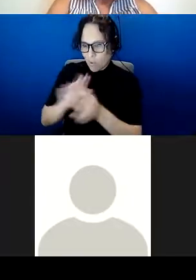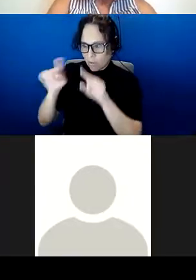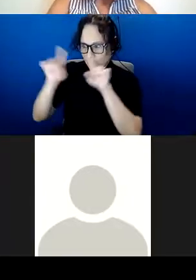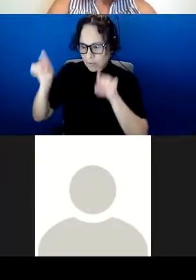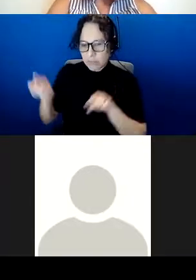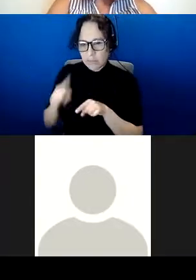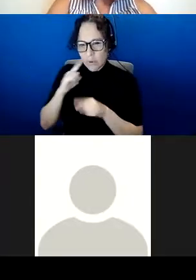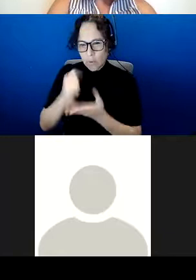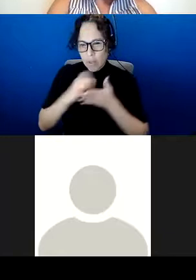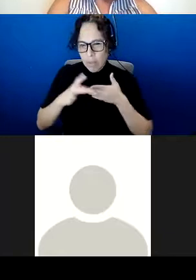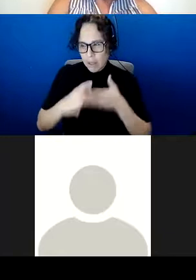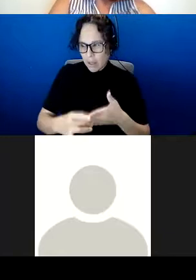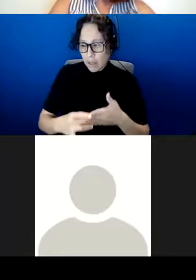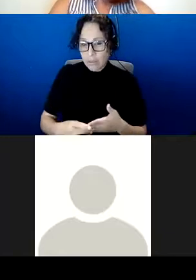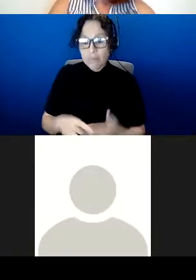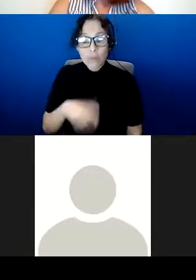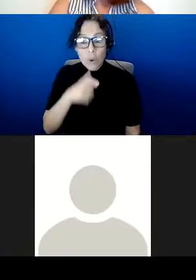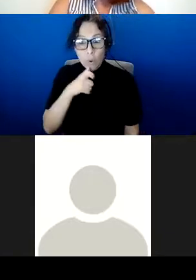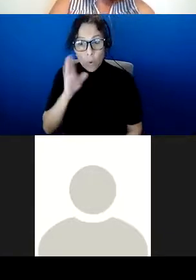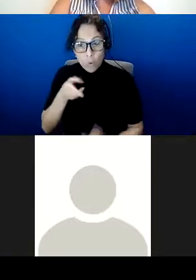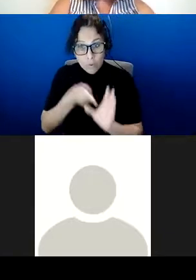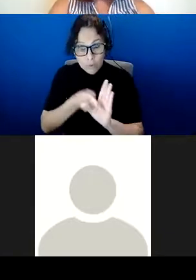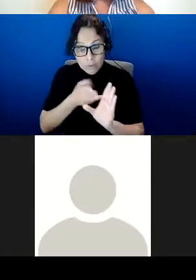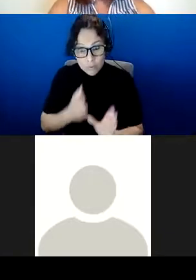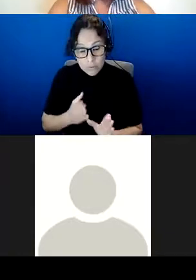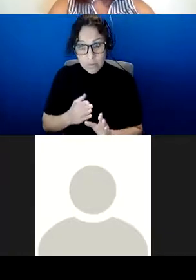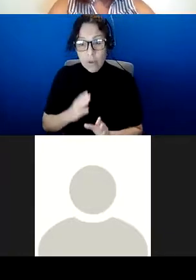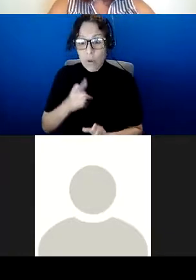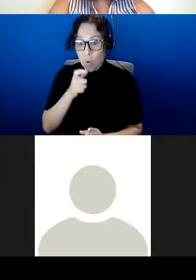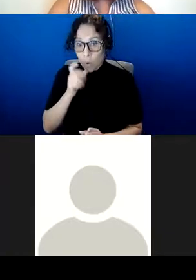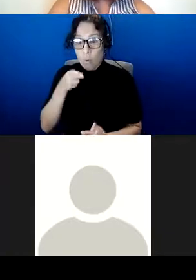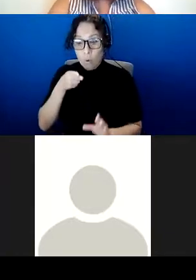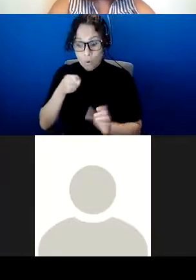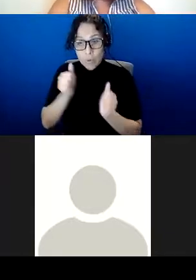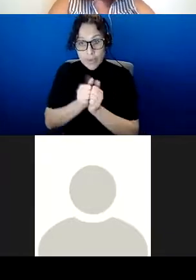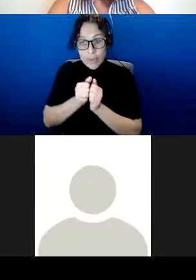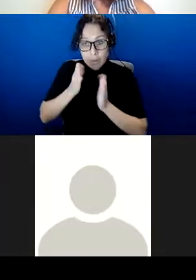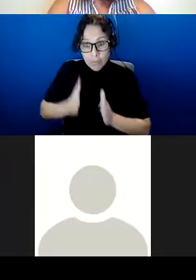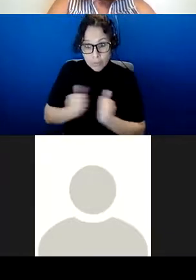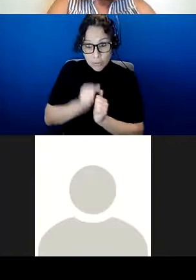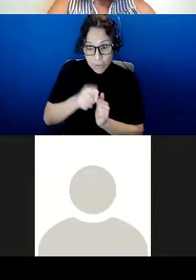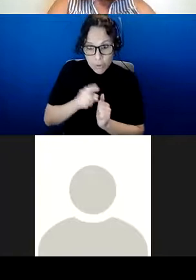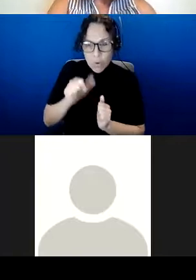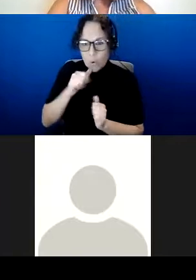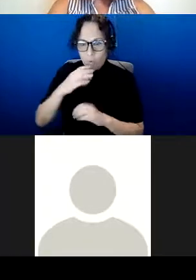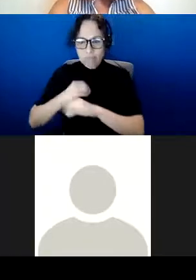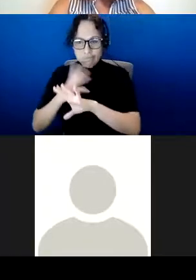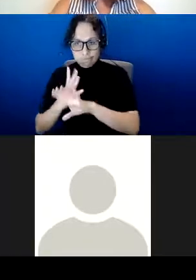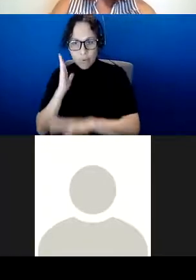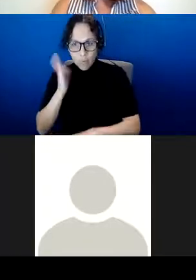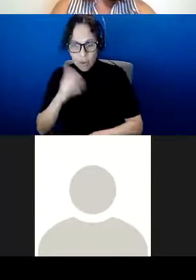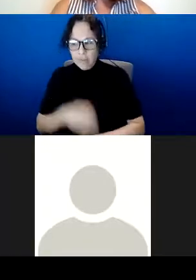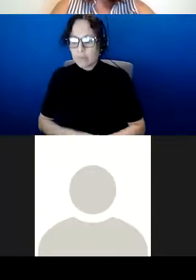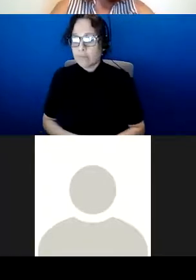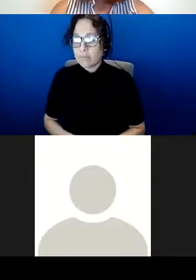will attend the visit? Who will be virtual? And who will be there with you in person? If your